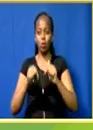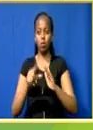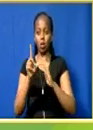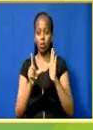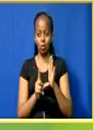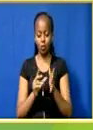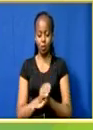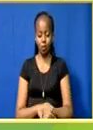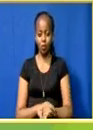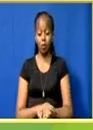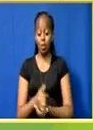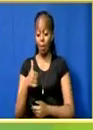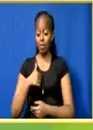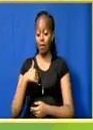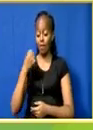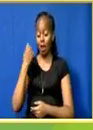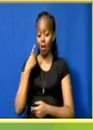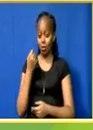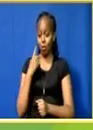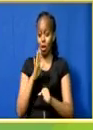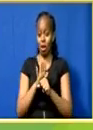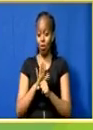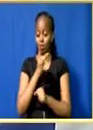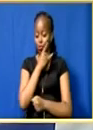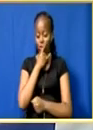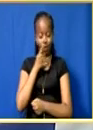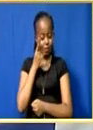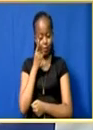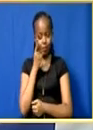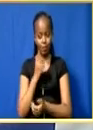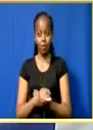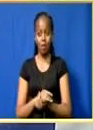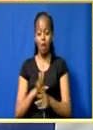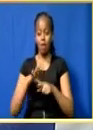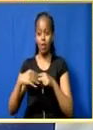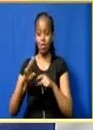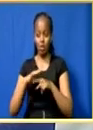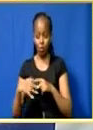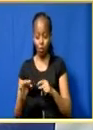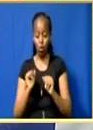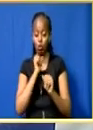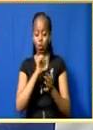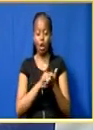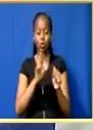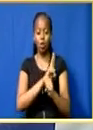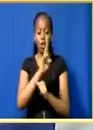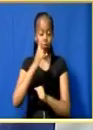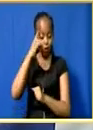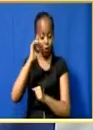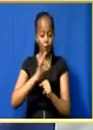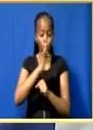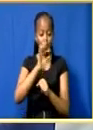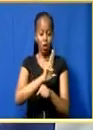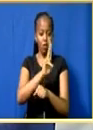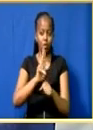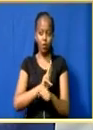lesson? I have understood drying vegetables in order to use them for the